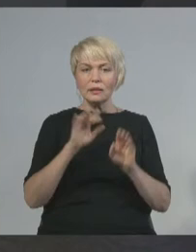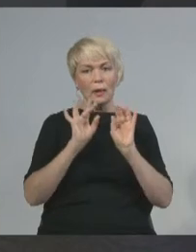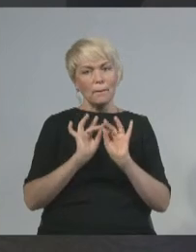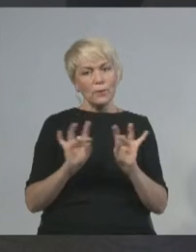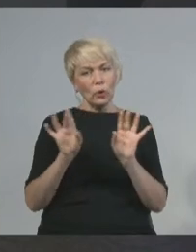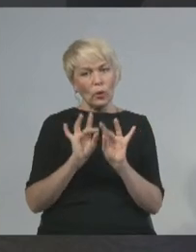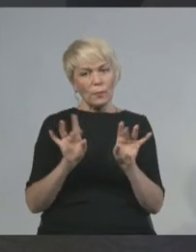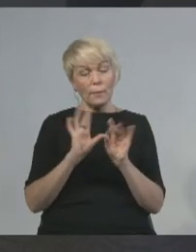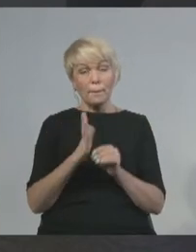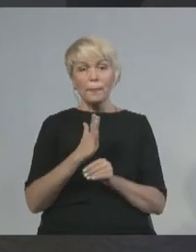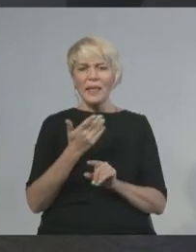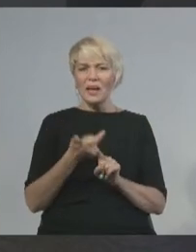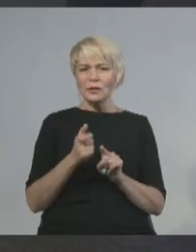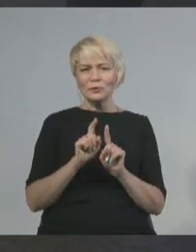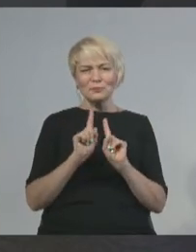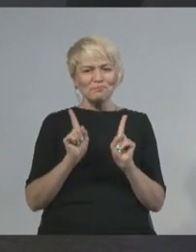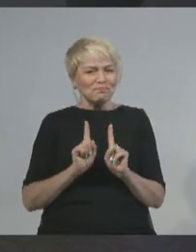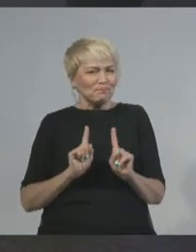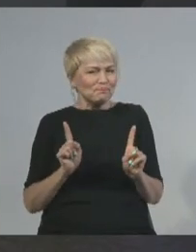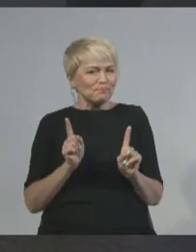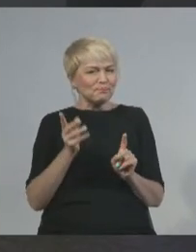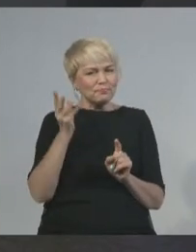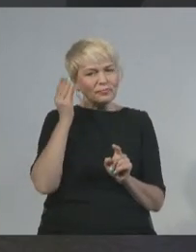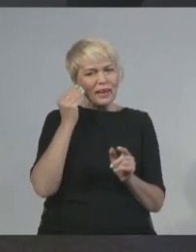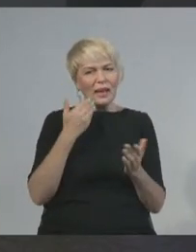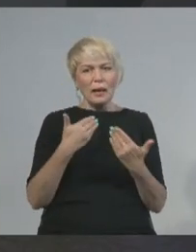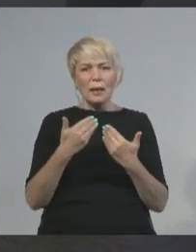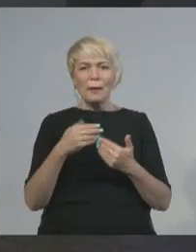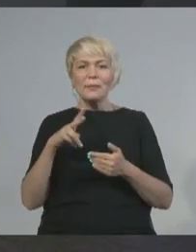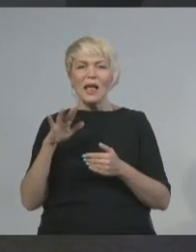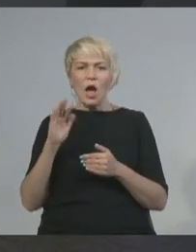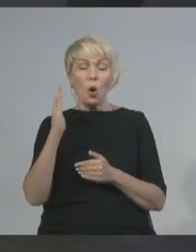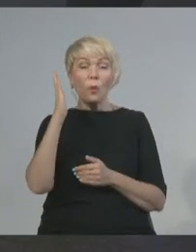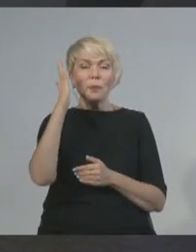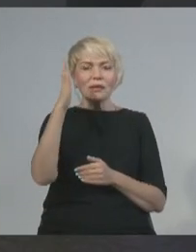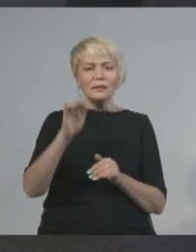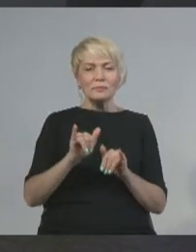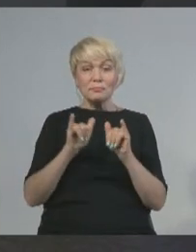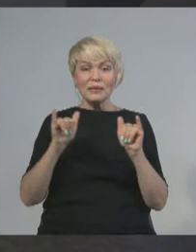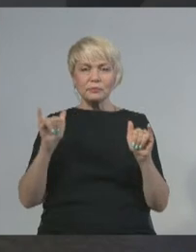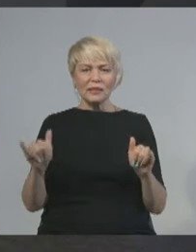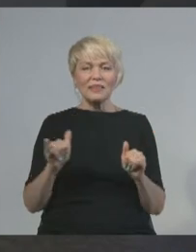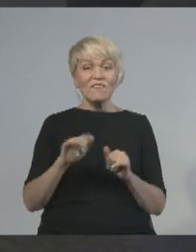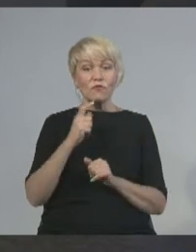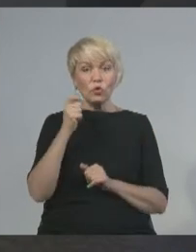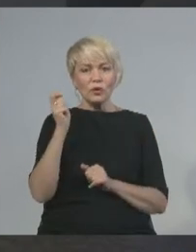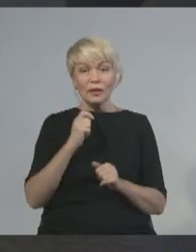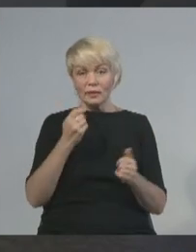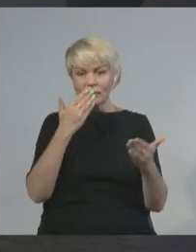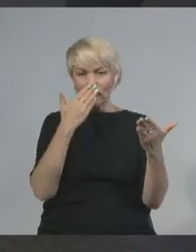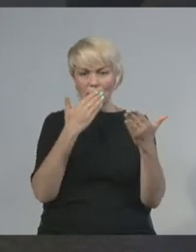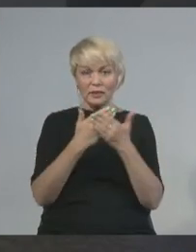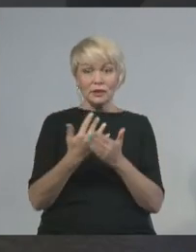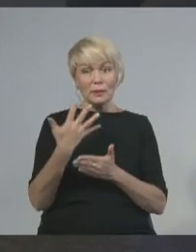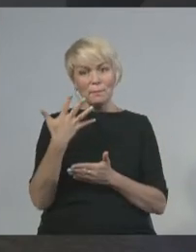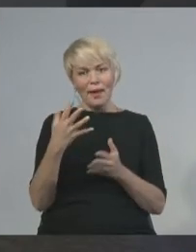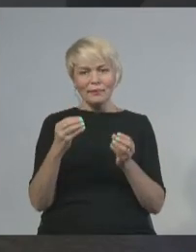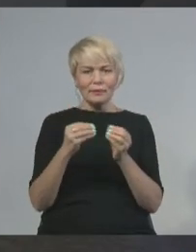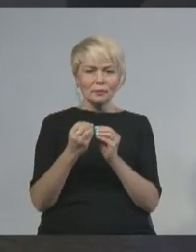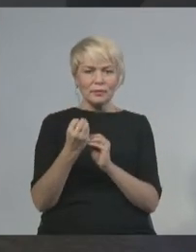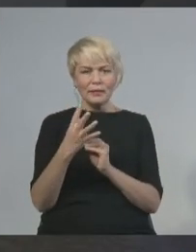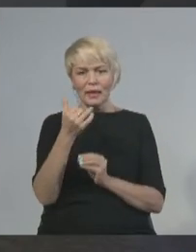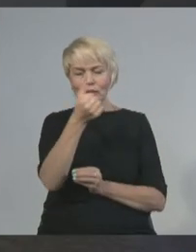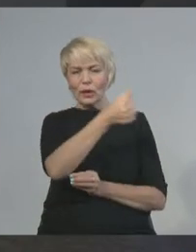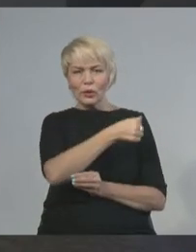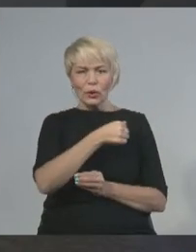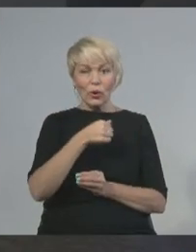i would like to comment i'm very skeptical about uh paywall and payable perspective in ukraine for